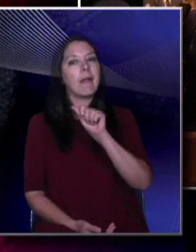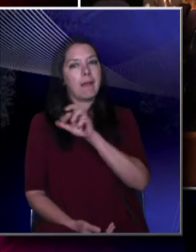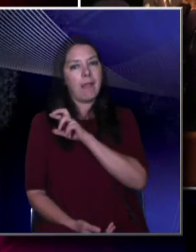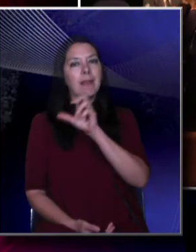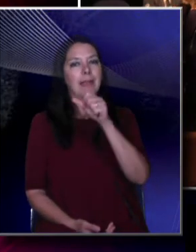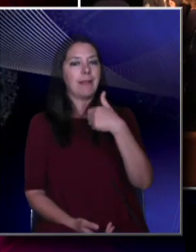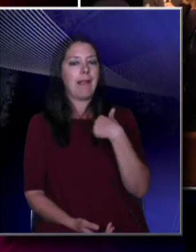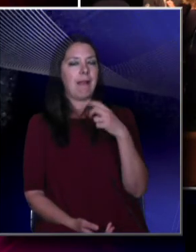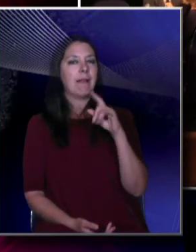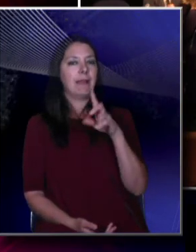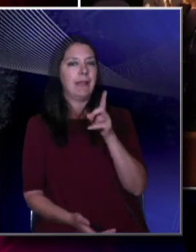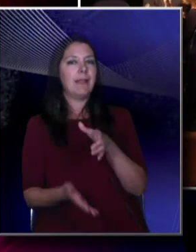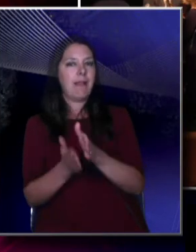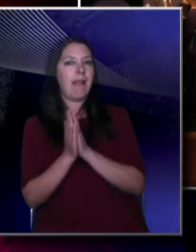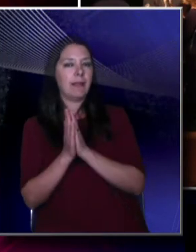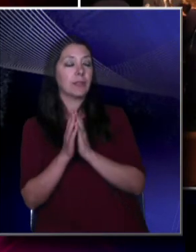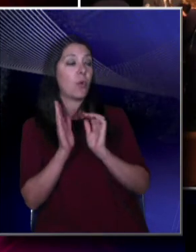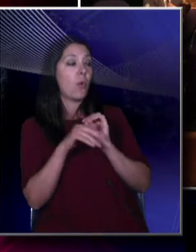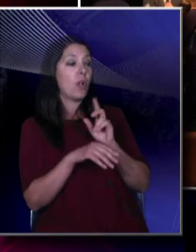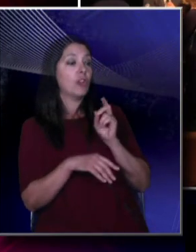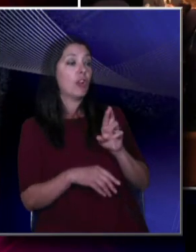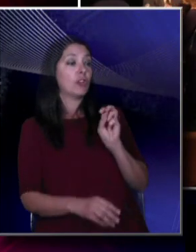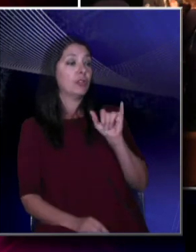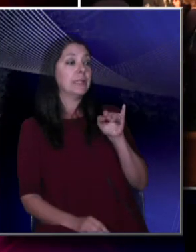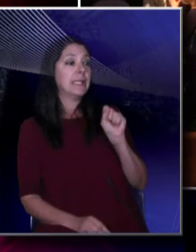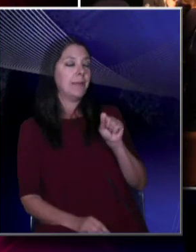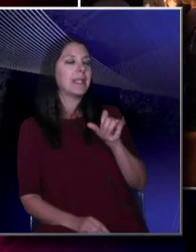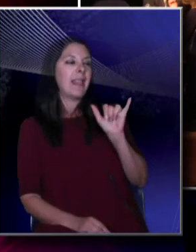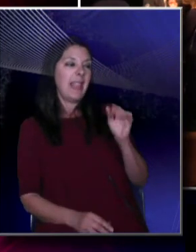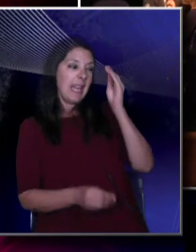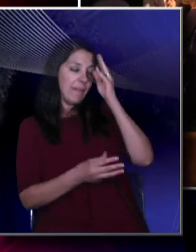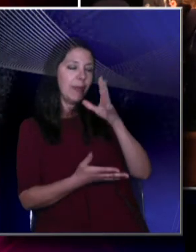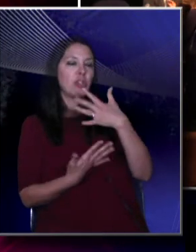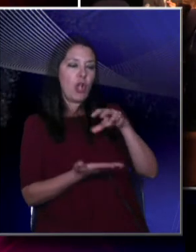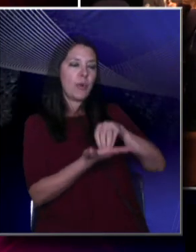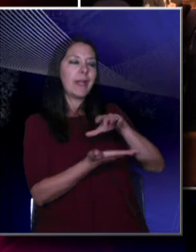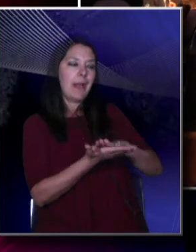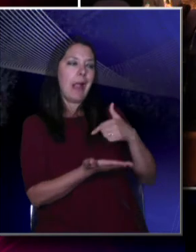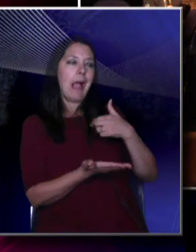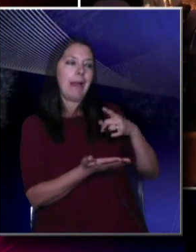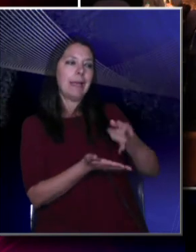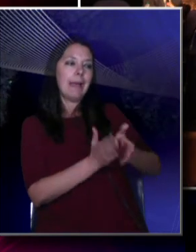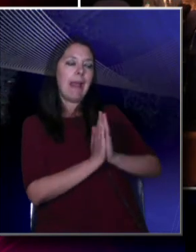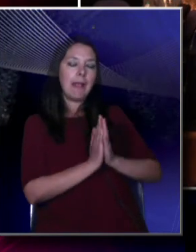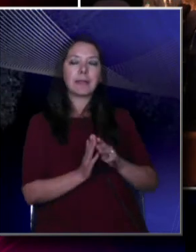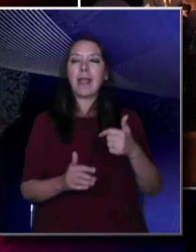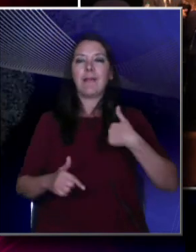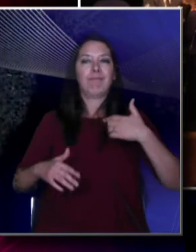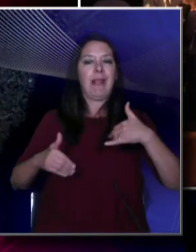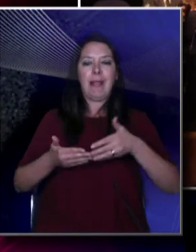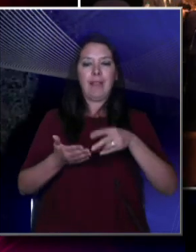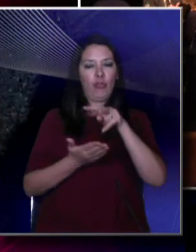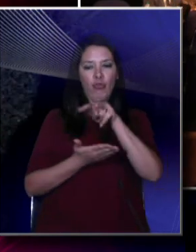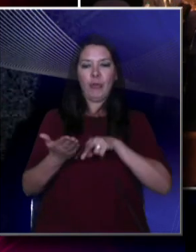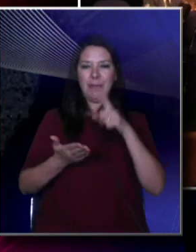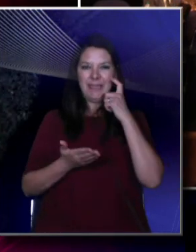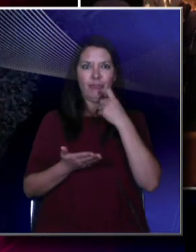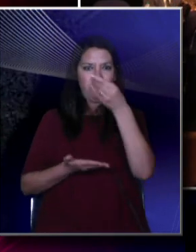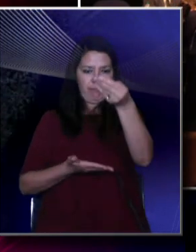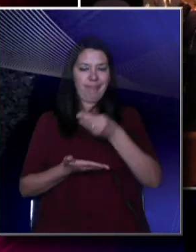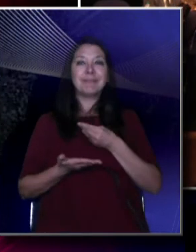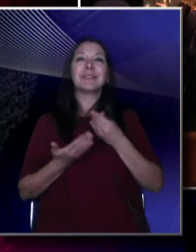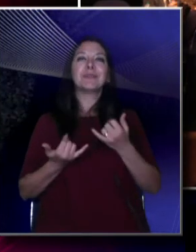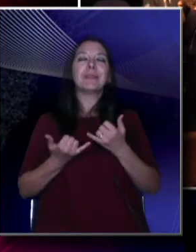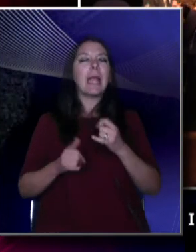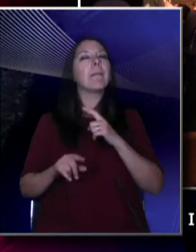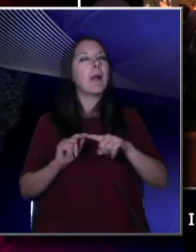request that. So Dr. Sims, it is in the report. I did ask that. I didn't have a chance to read it. She just submitted today, but I think we should